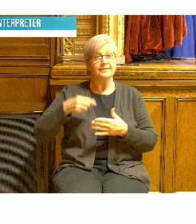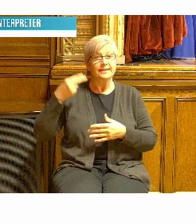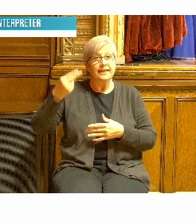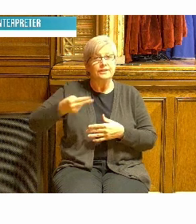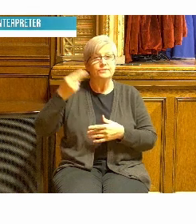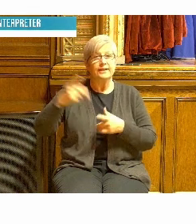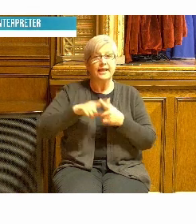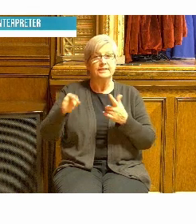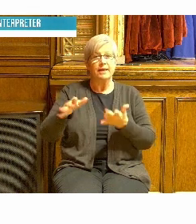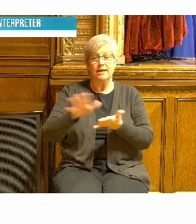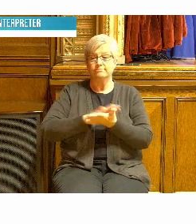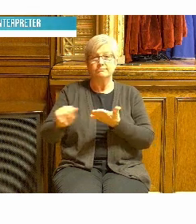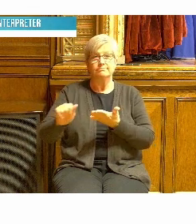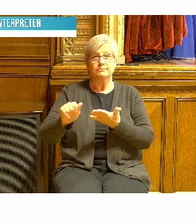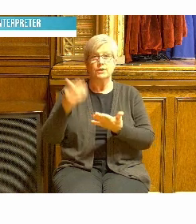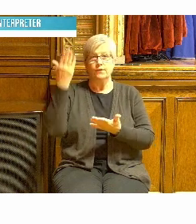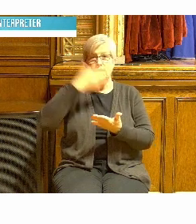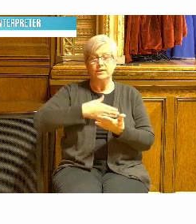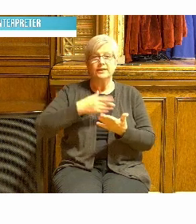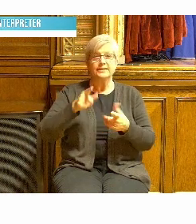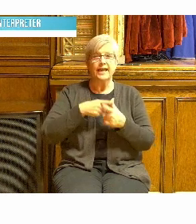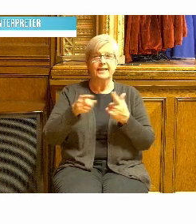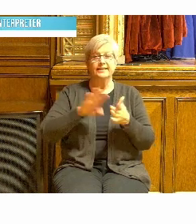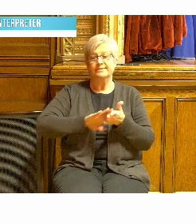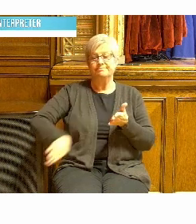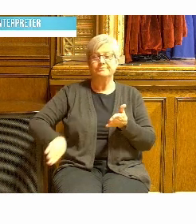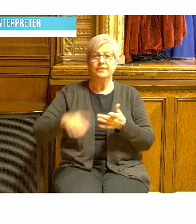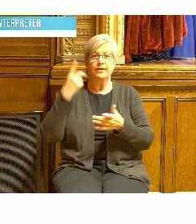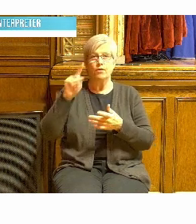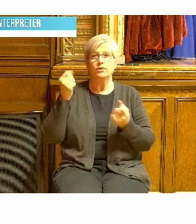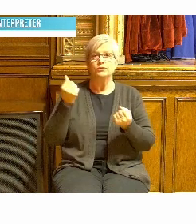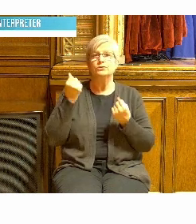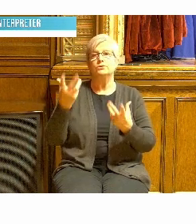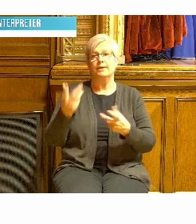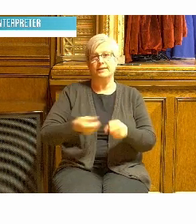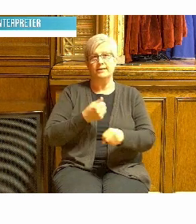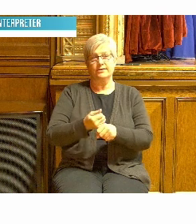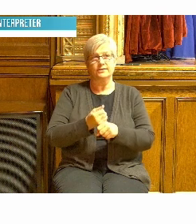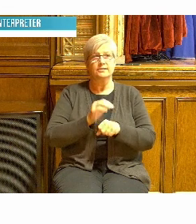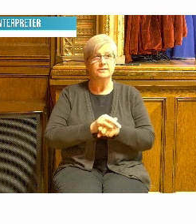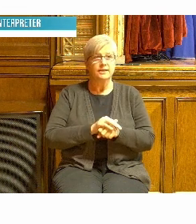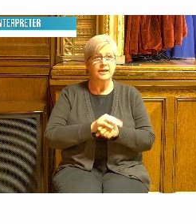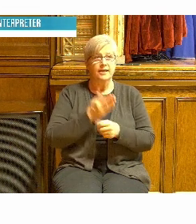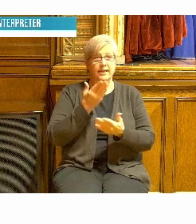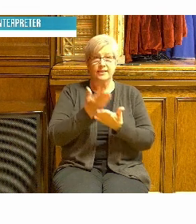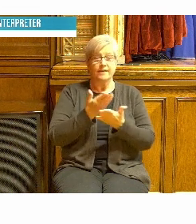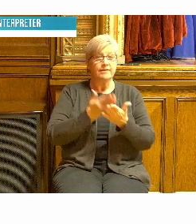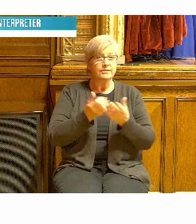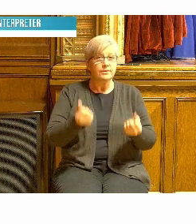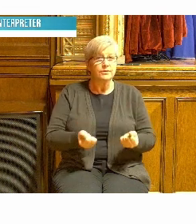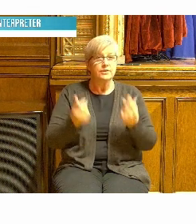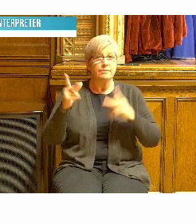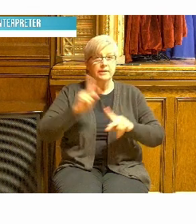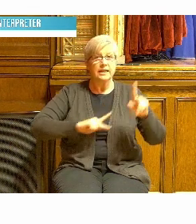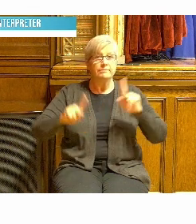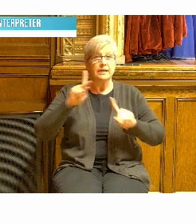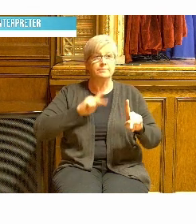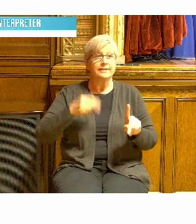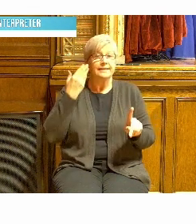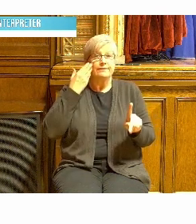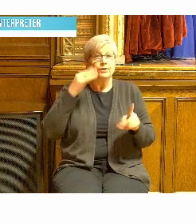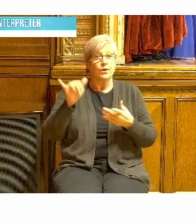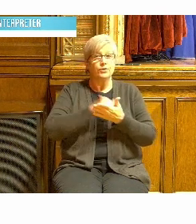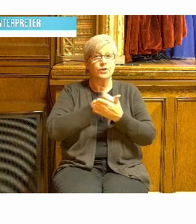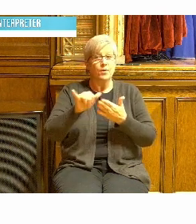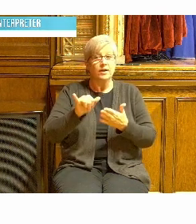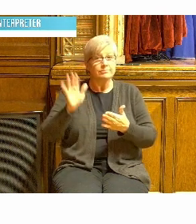has been erased, overlooked, and dismissed for far too long. The fact that so many people didn't even know that New